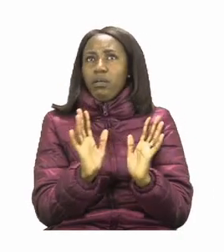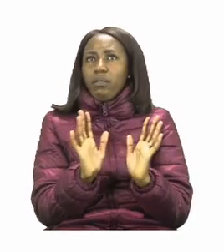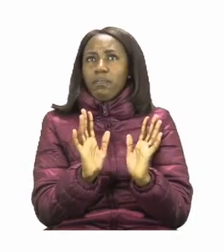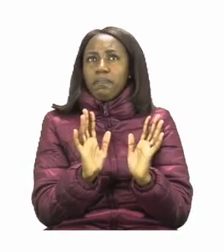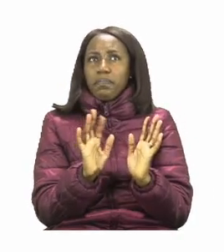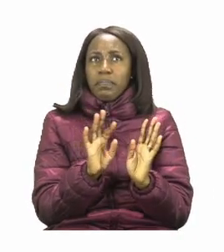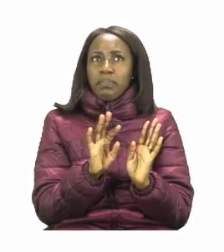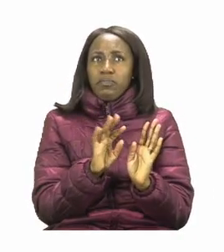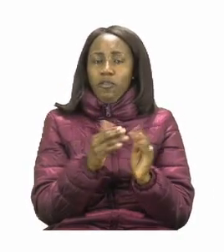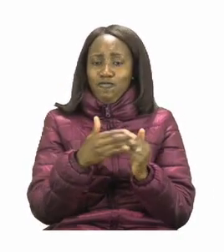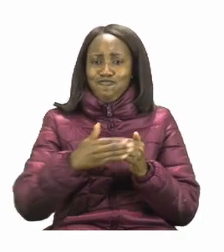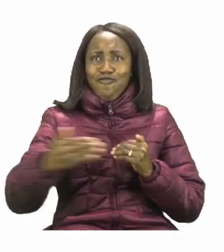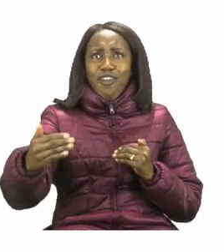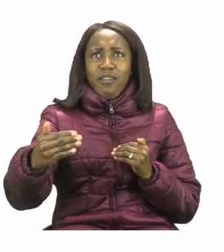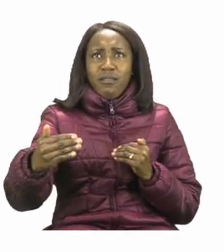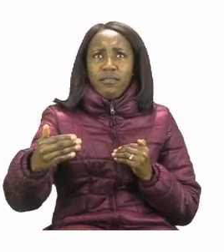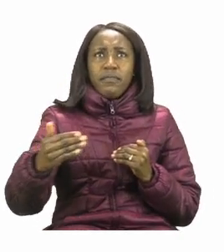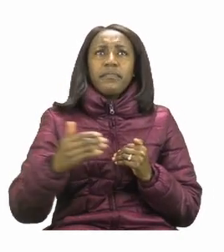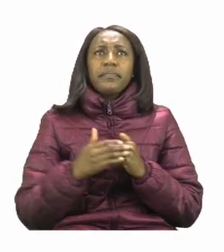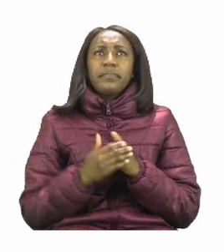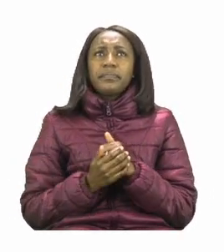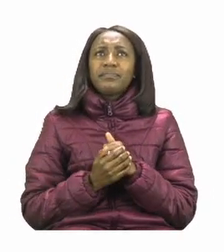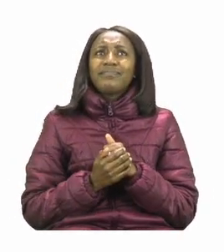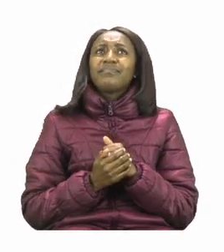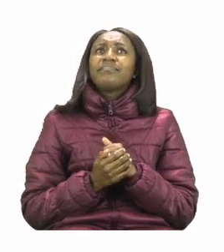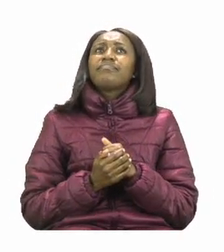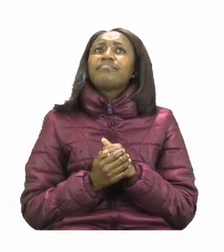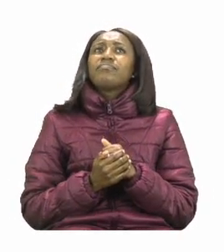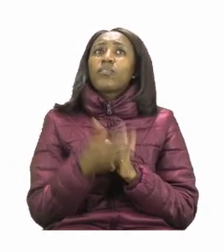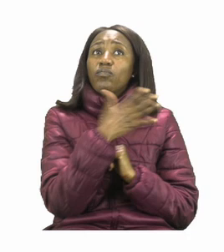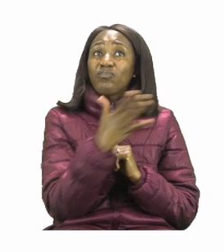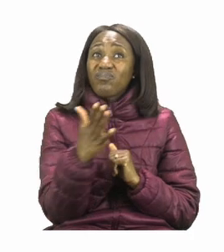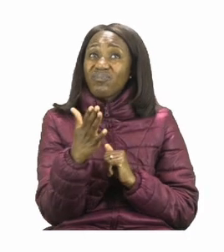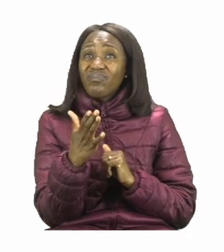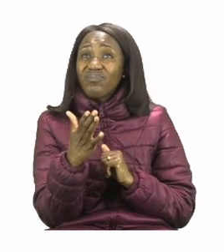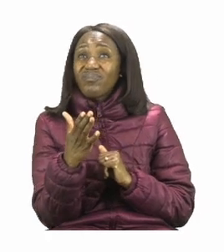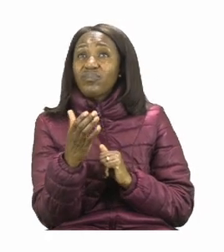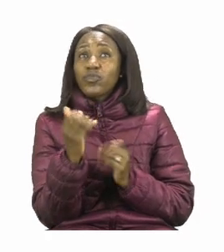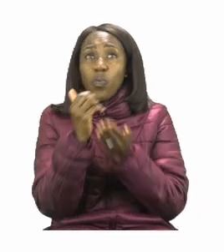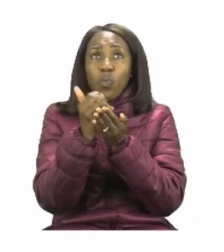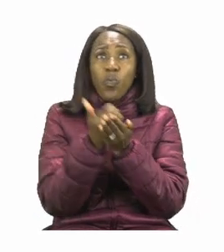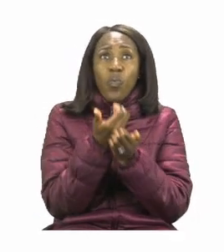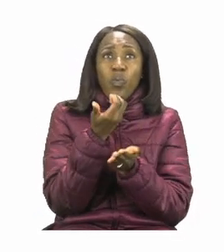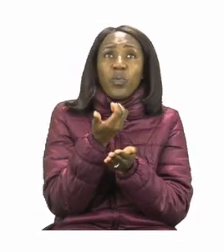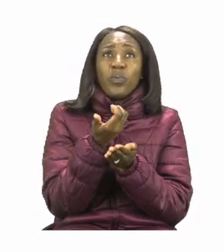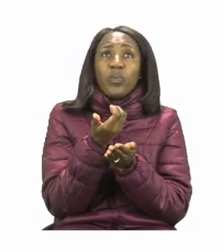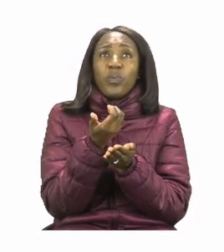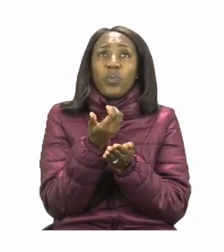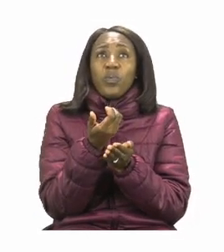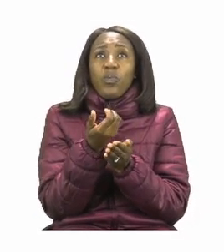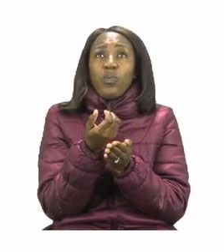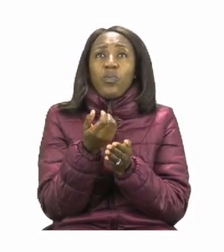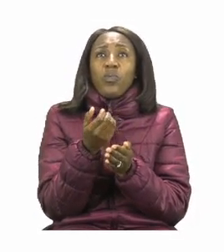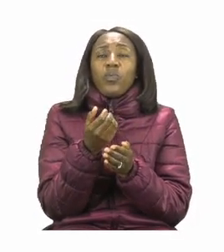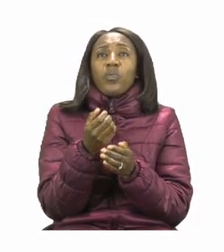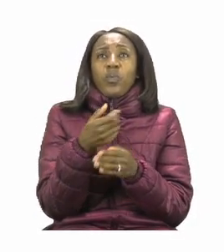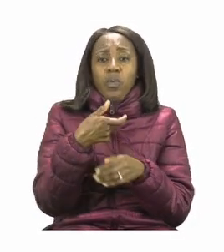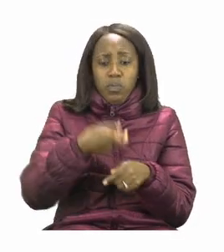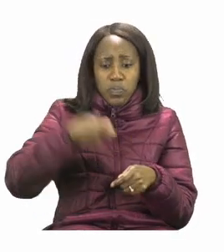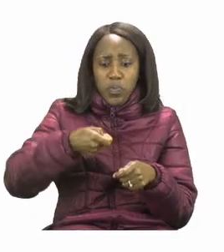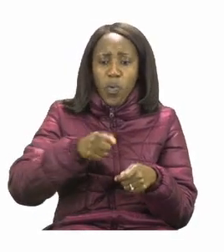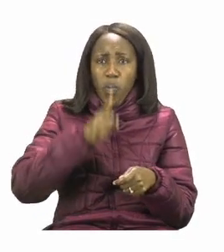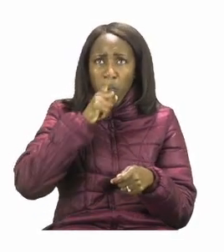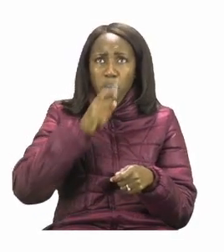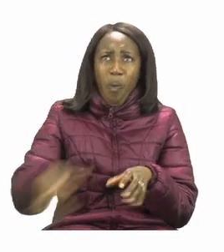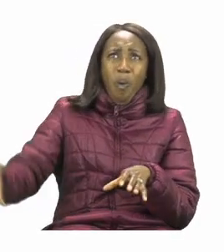your home. Never place water or oil in a hot pan.